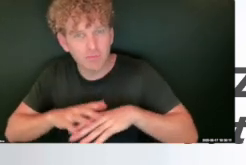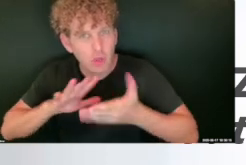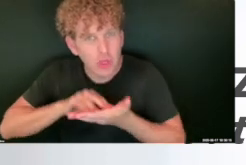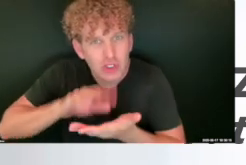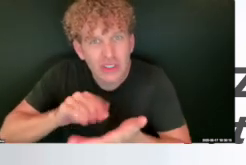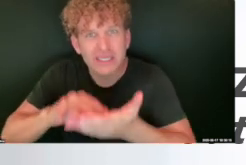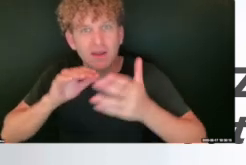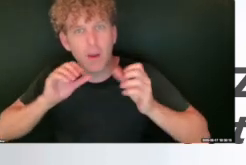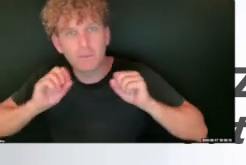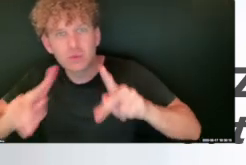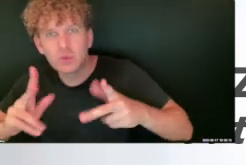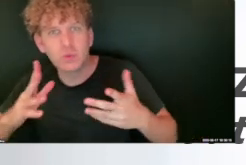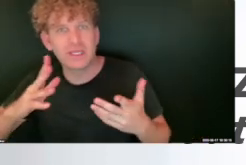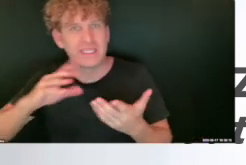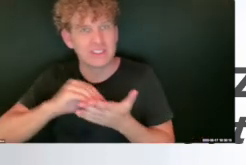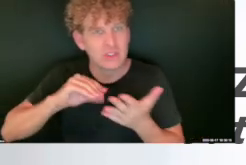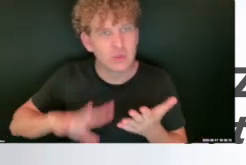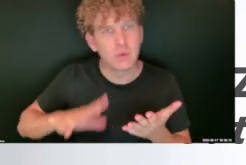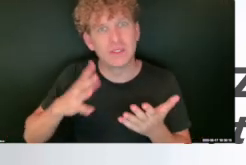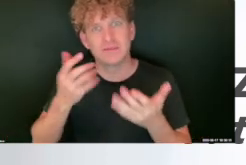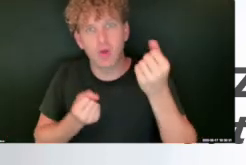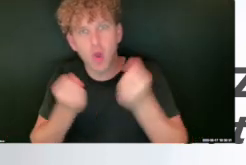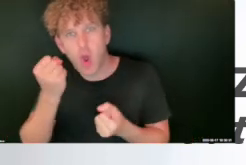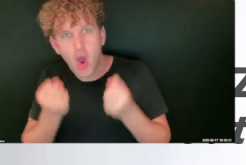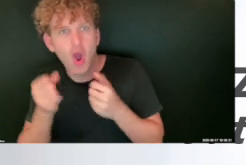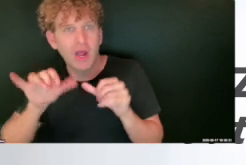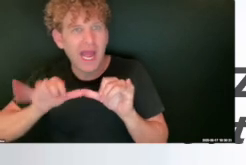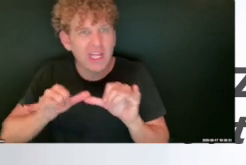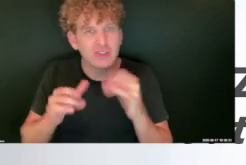responsible end-of-life management within California when possible.